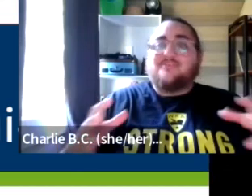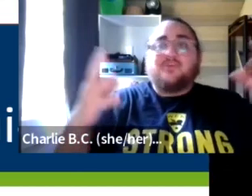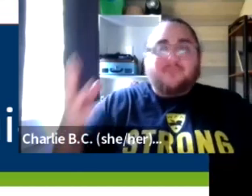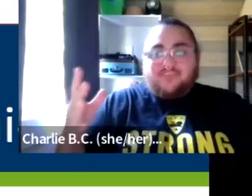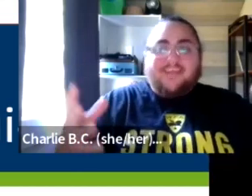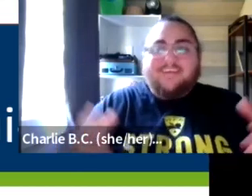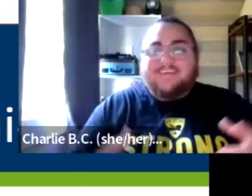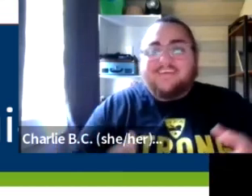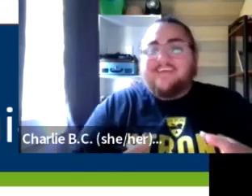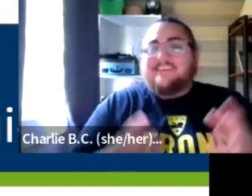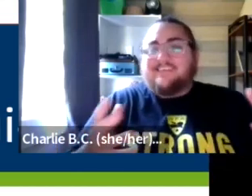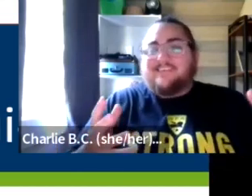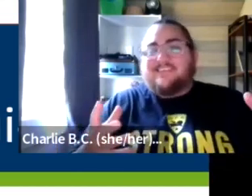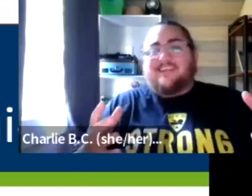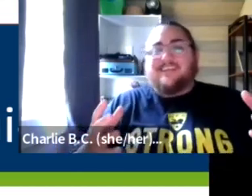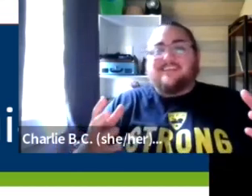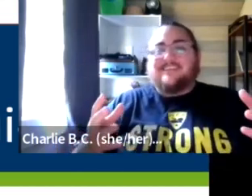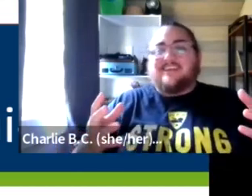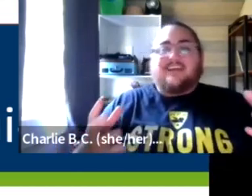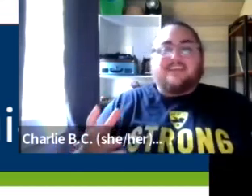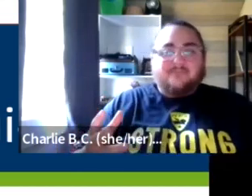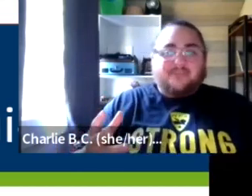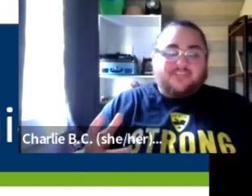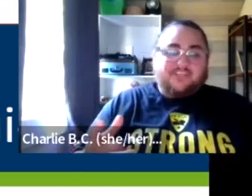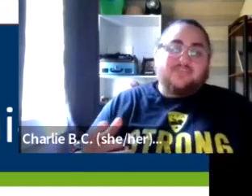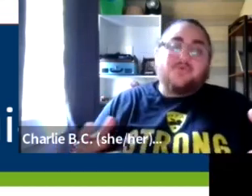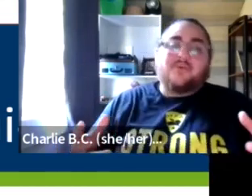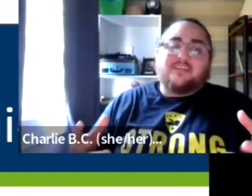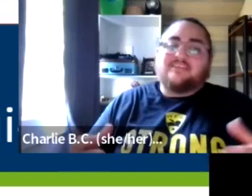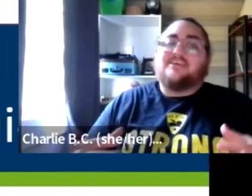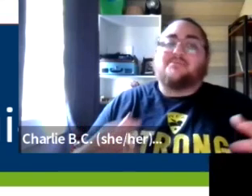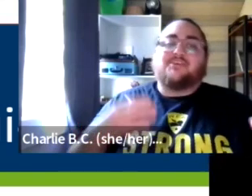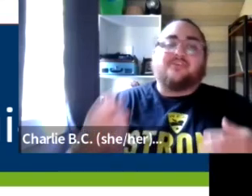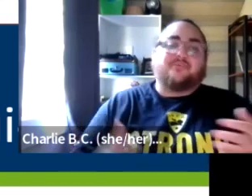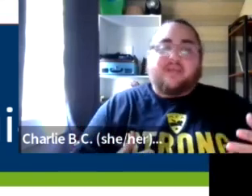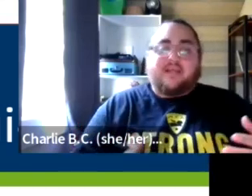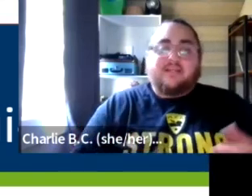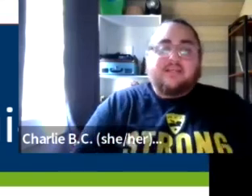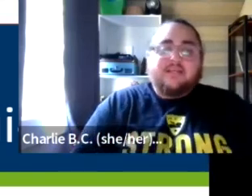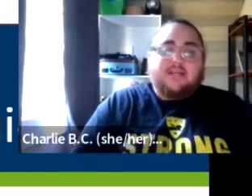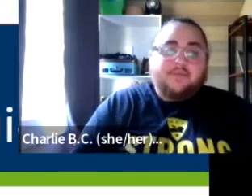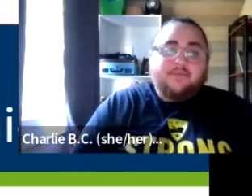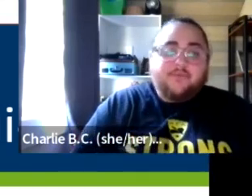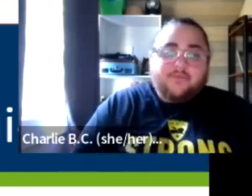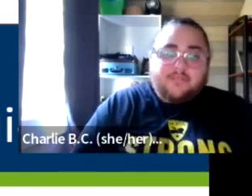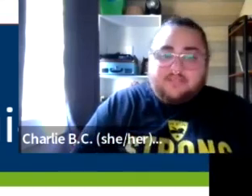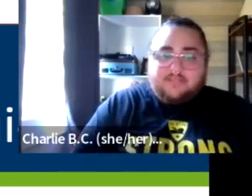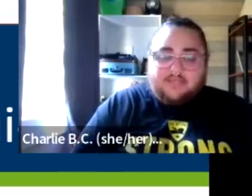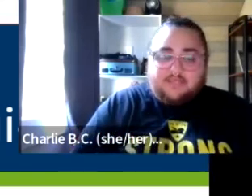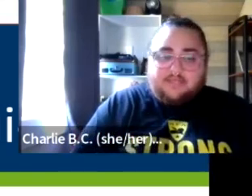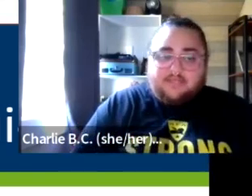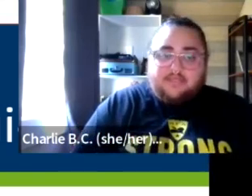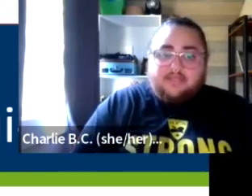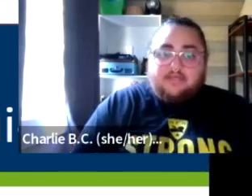cumbersome. It's huge. It's huge, and it's got a lot of information. And so Courtney is going to help me talk through that. If we go to the